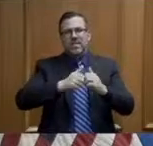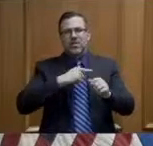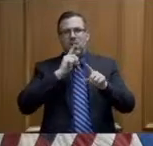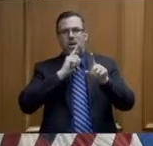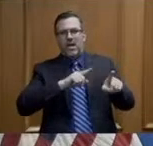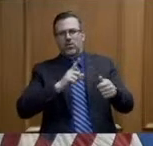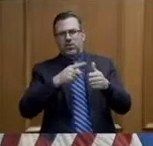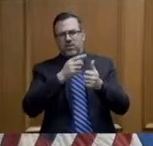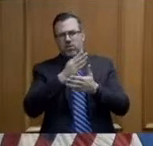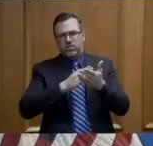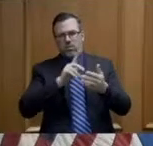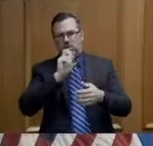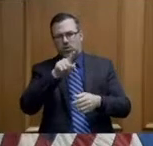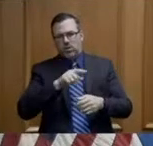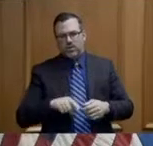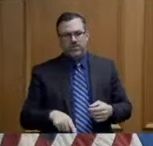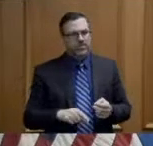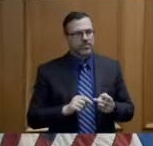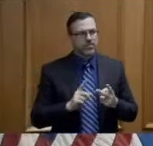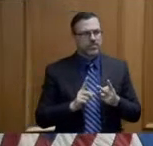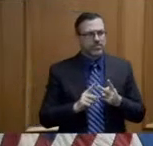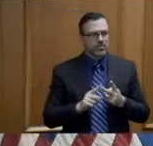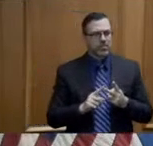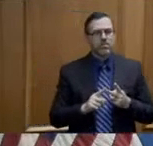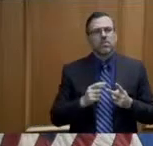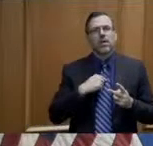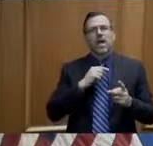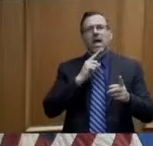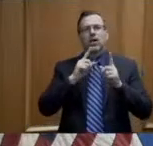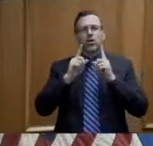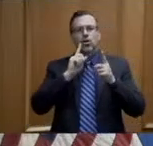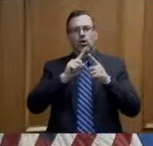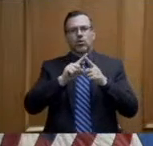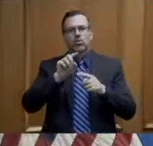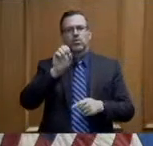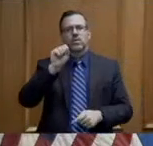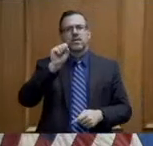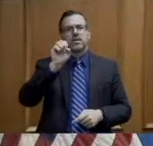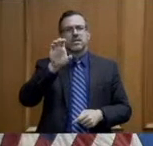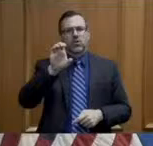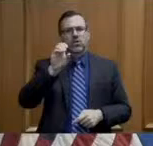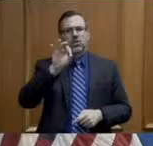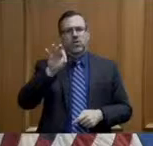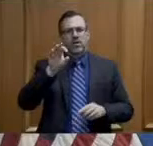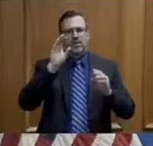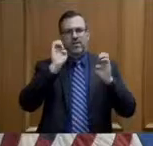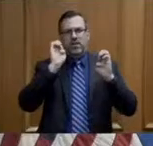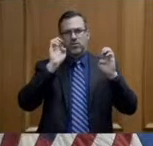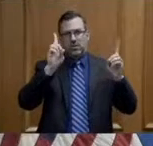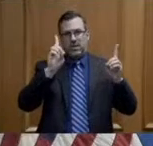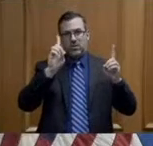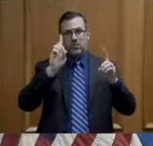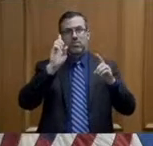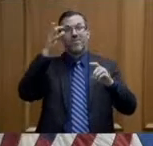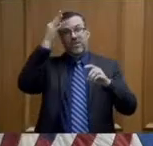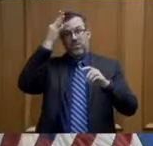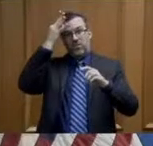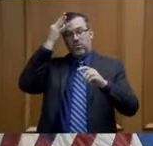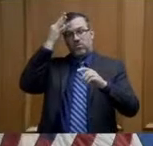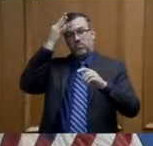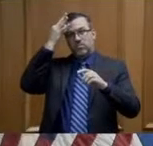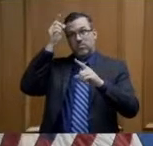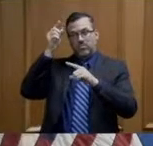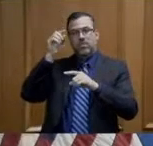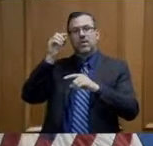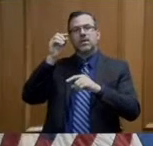question. I spoke with the Secretary of Education with the federal government, Secretary DeVos,